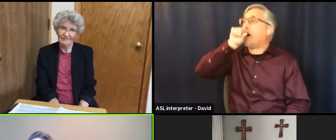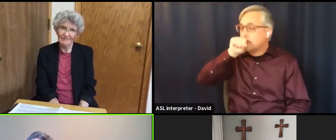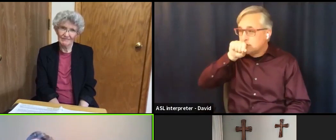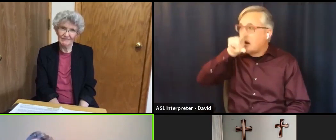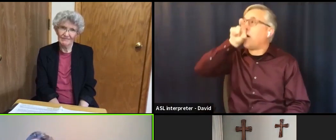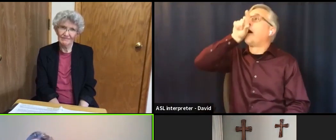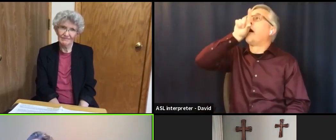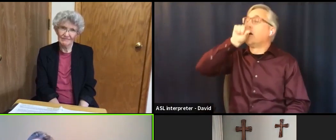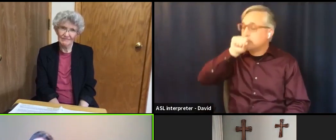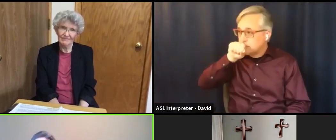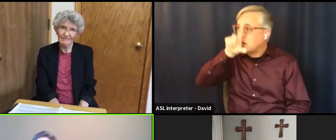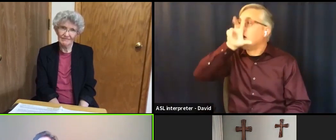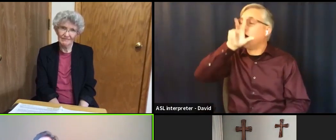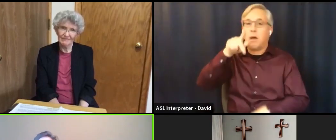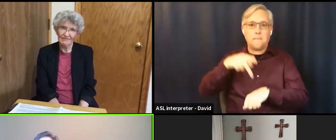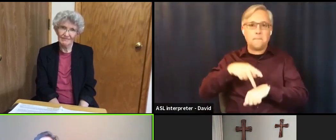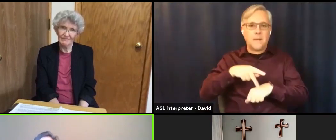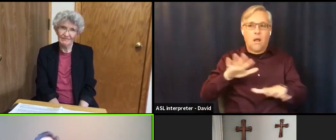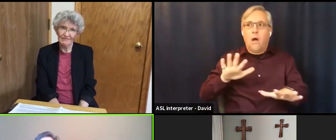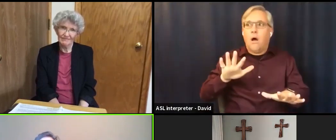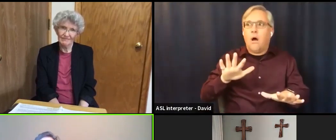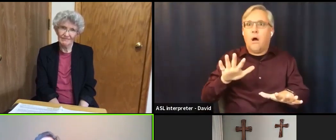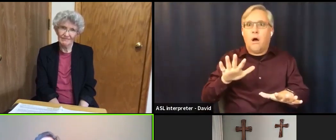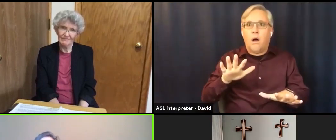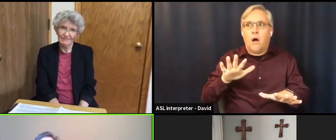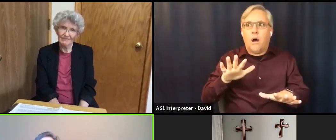and Peter is cut down.